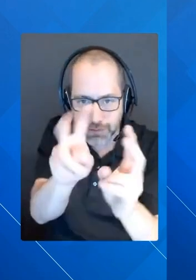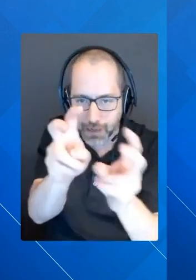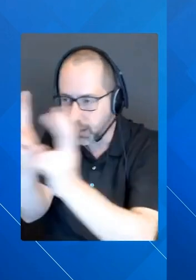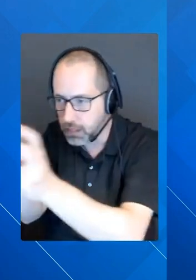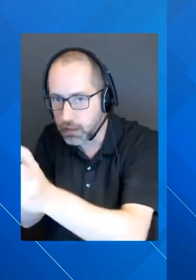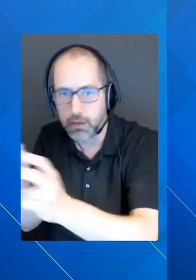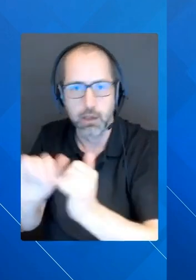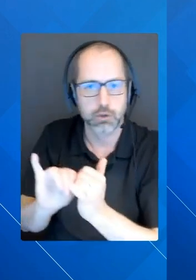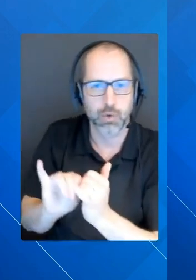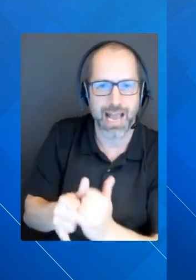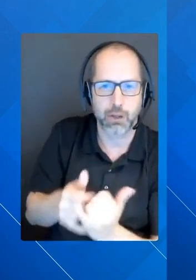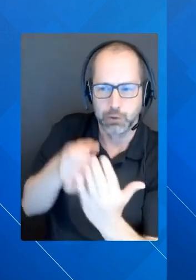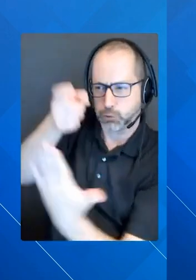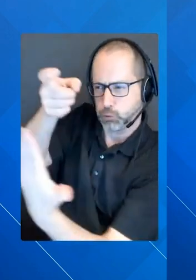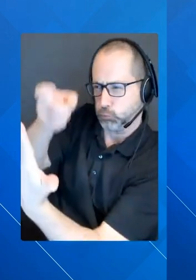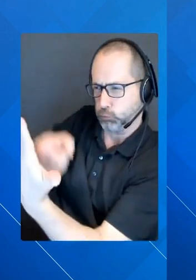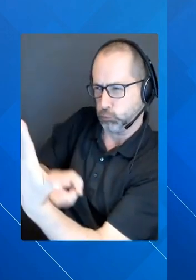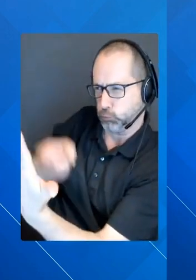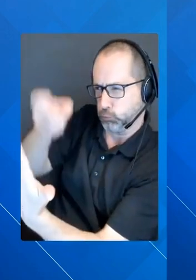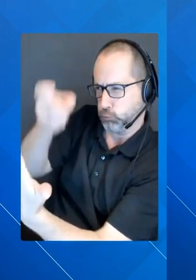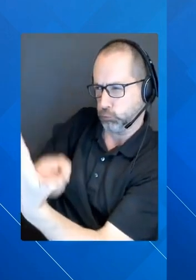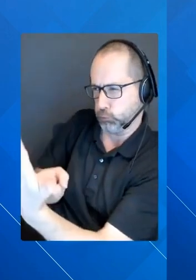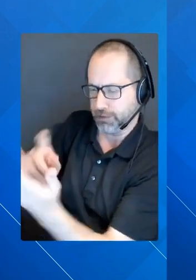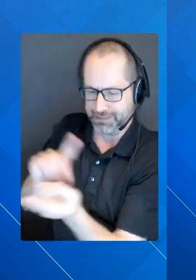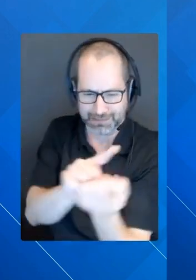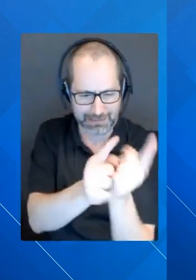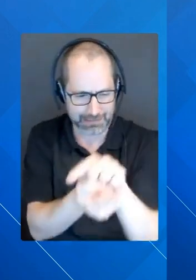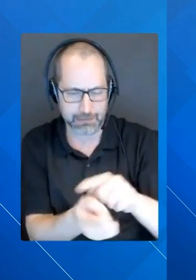a screen reader communicate that to a blind person?